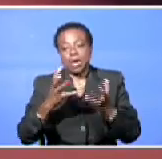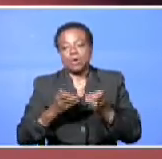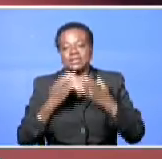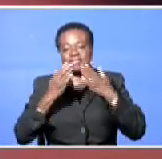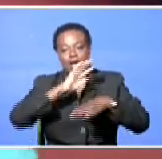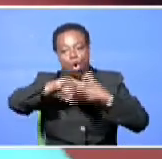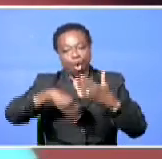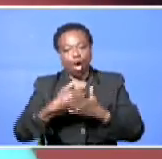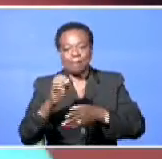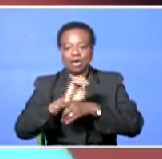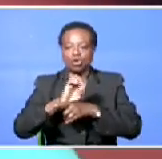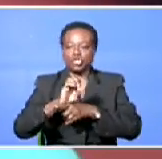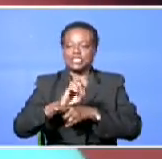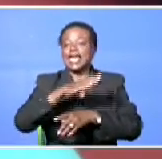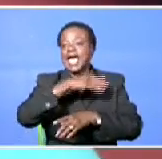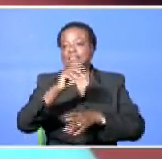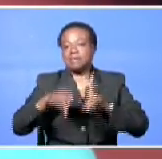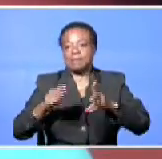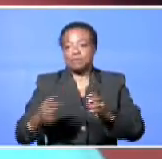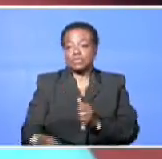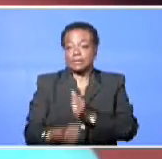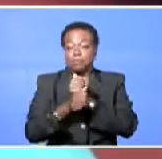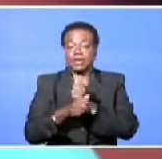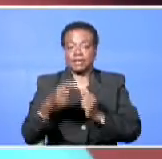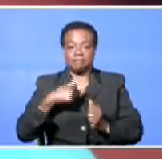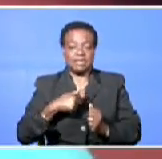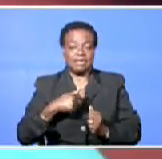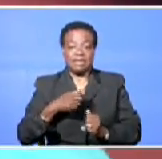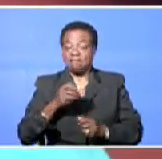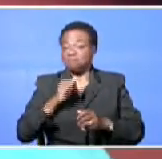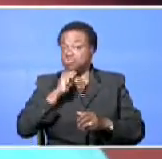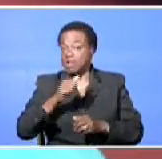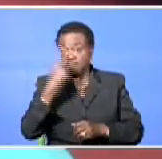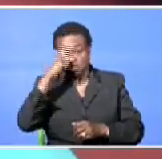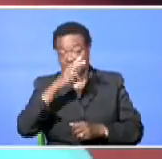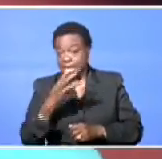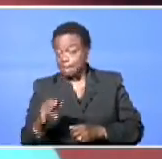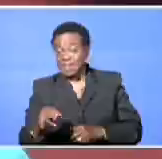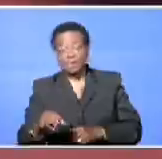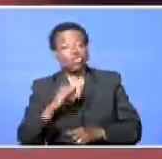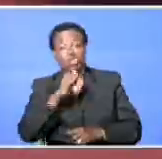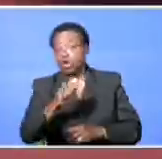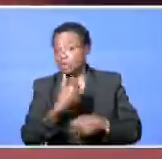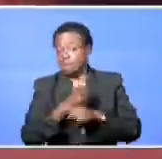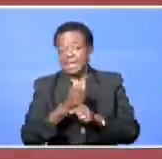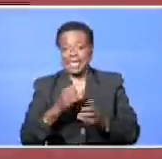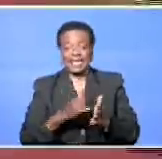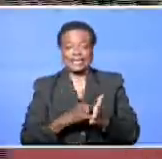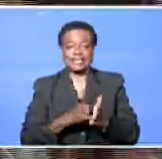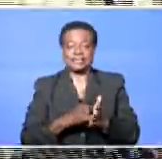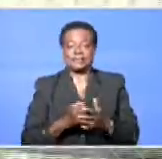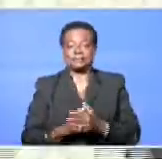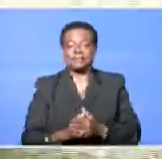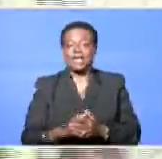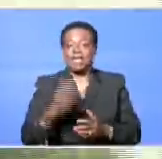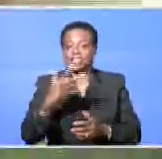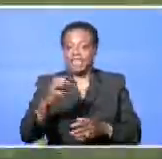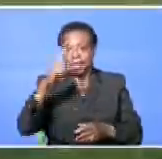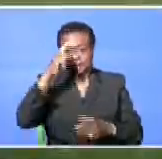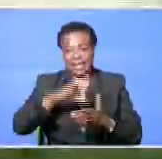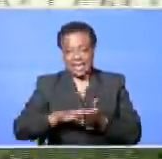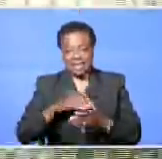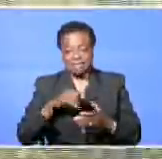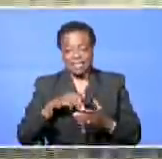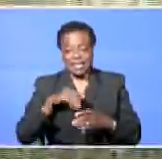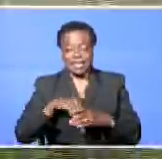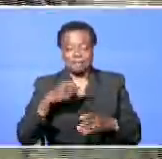thank all my coaches and everybody who supported me, because if it wasn't for them, I wouldn't have made it. And they believed in me, and I did. Sprinter Terrence Jones back